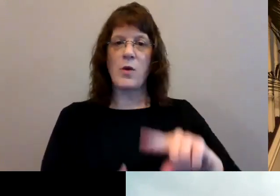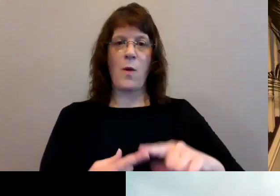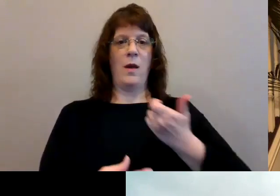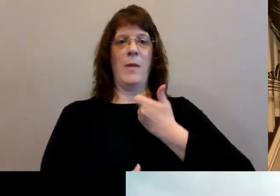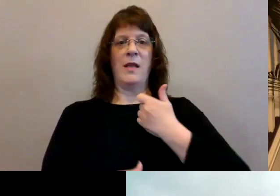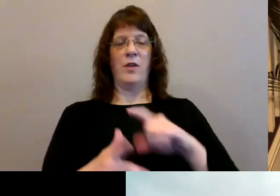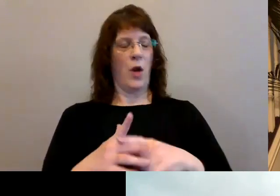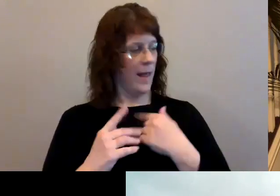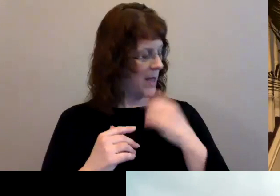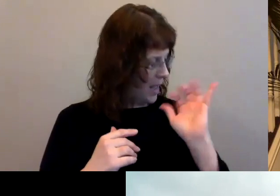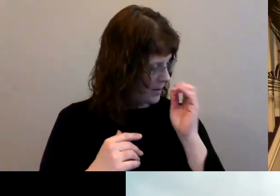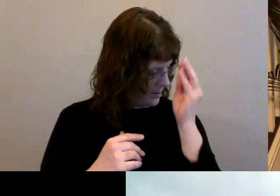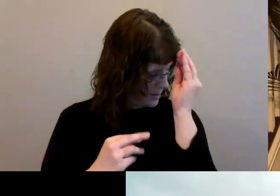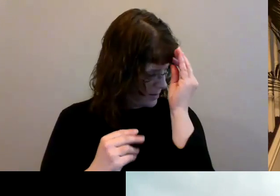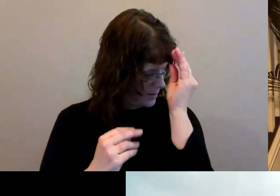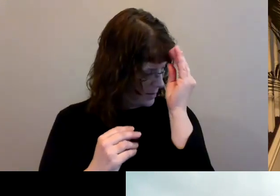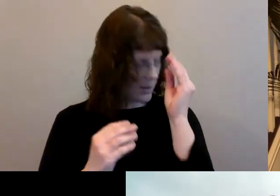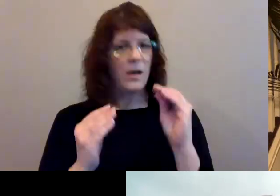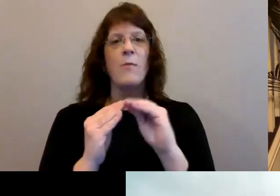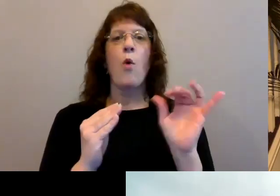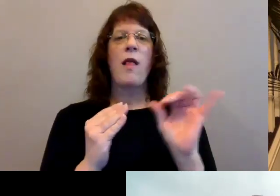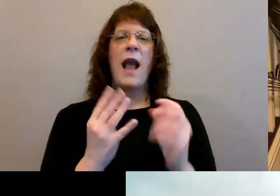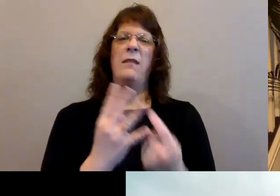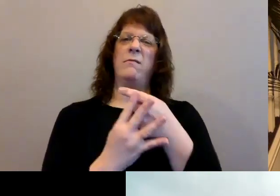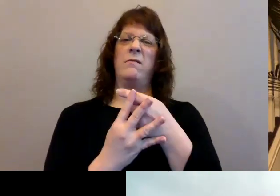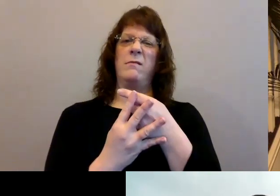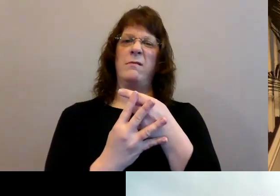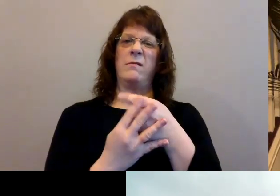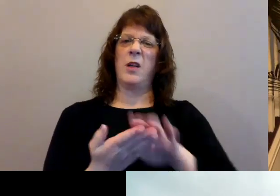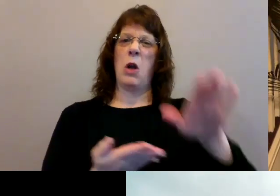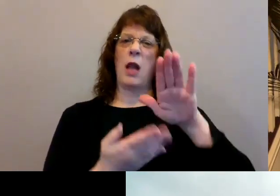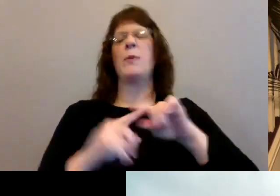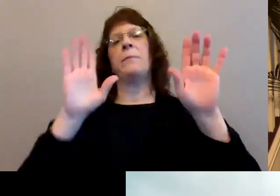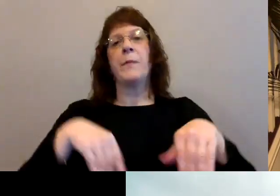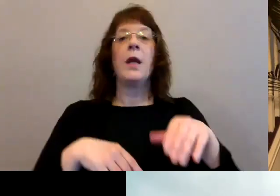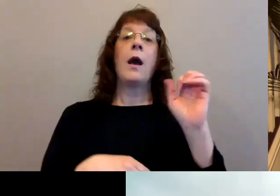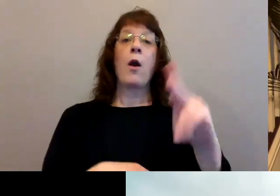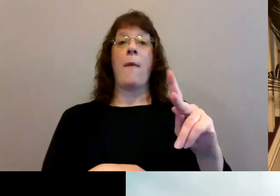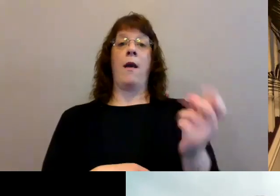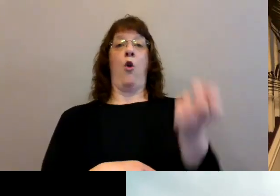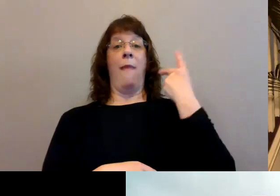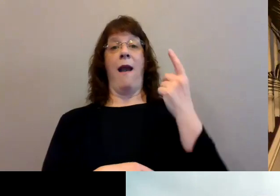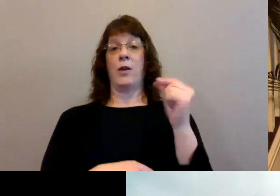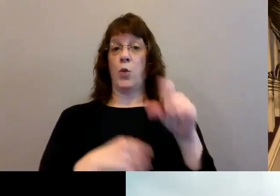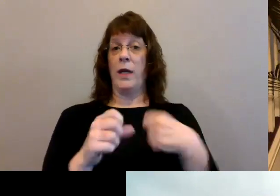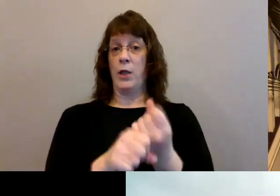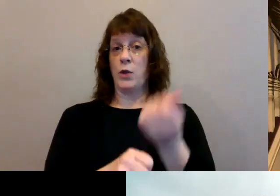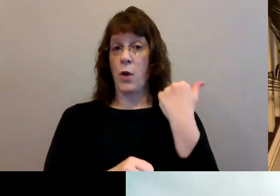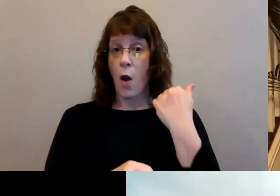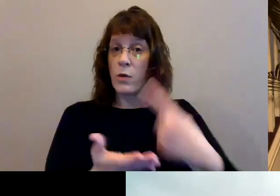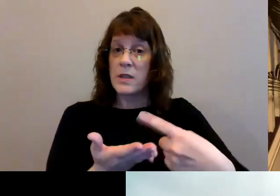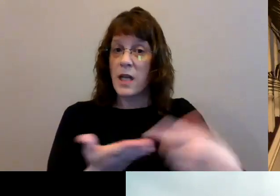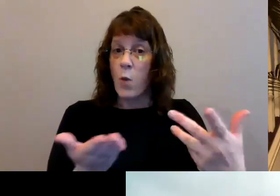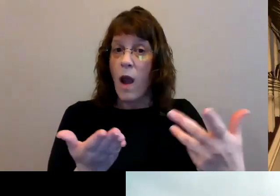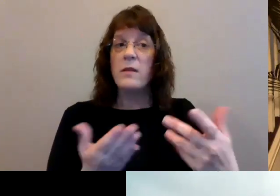that would be like more like undergrads. But anyways, so like if you go back 20 years ago, the discussions were about